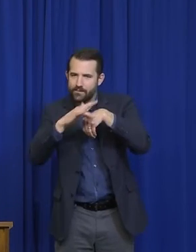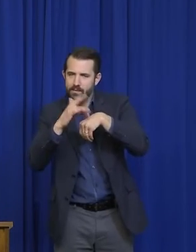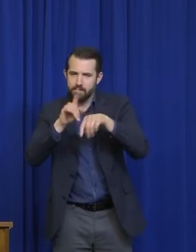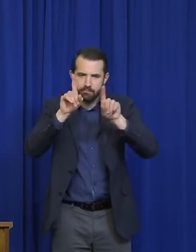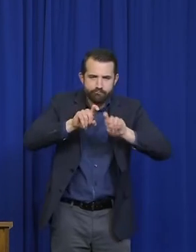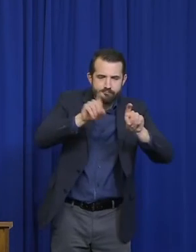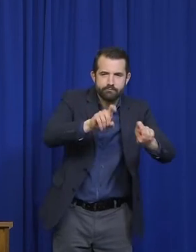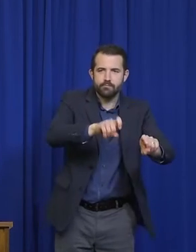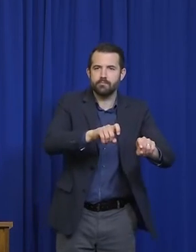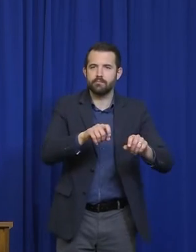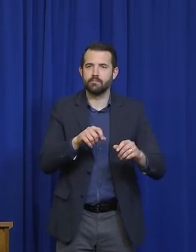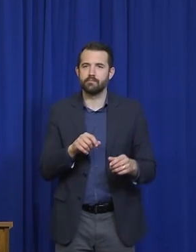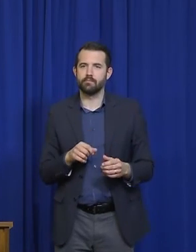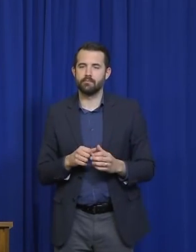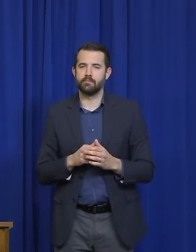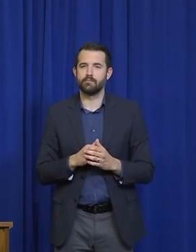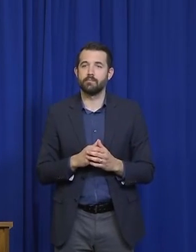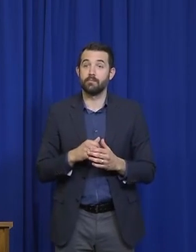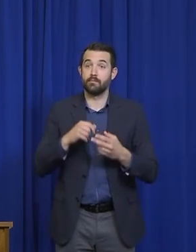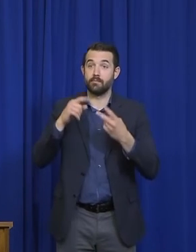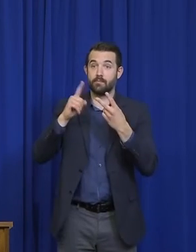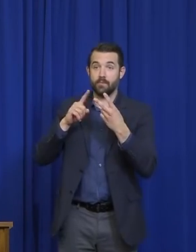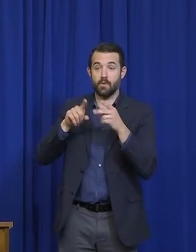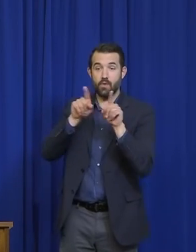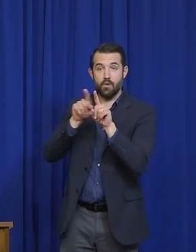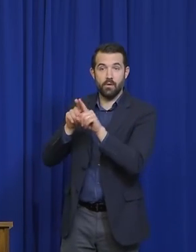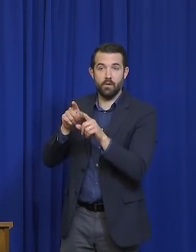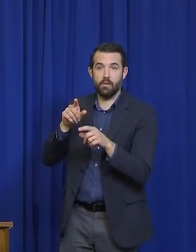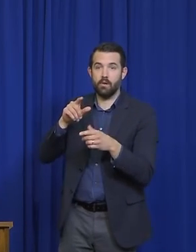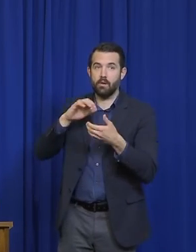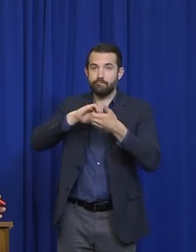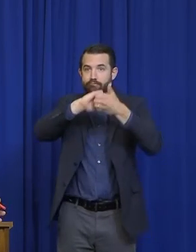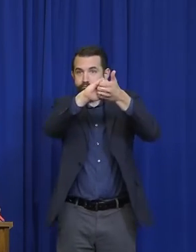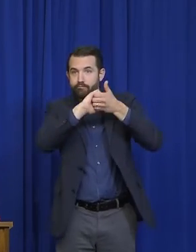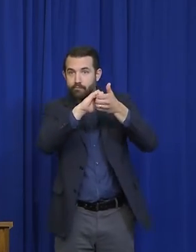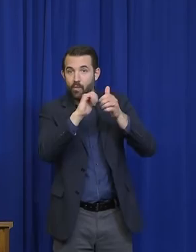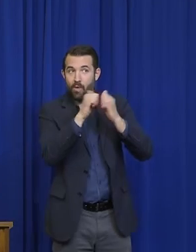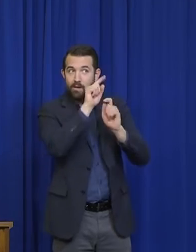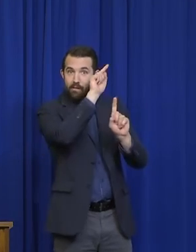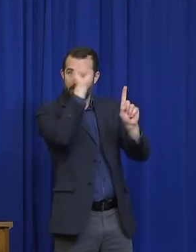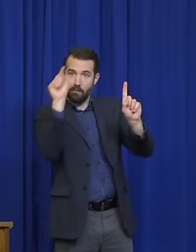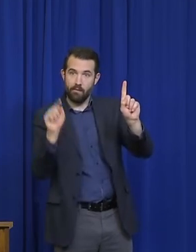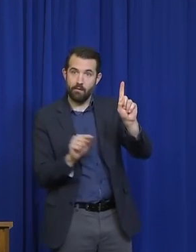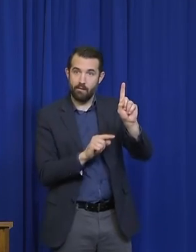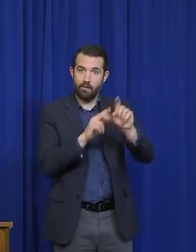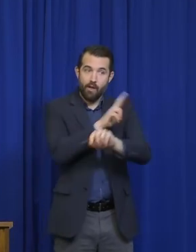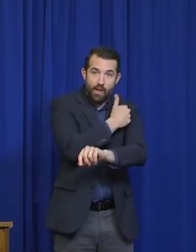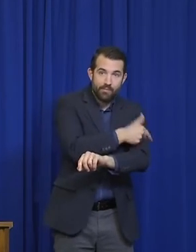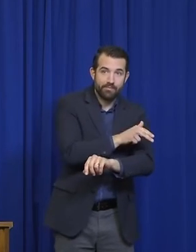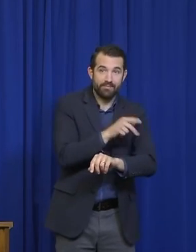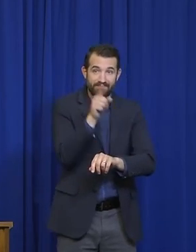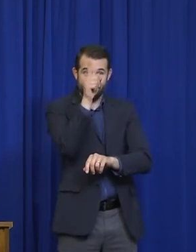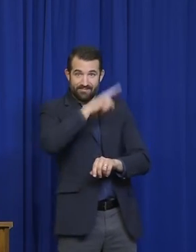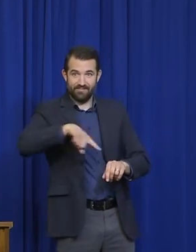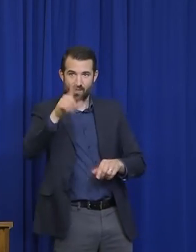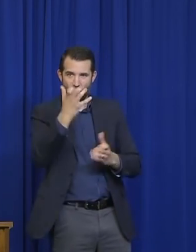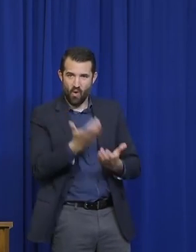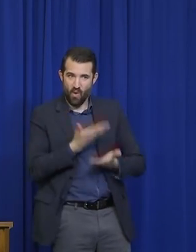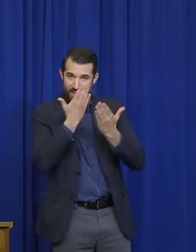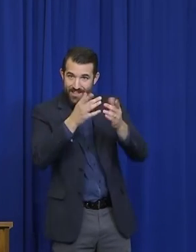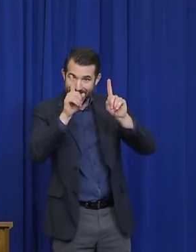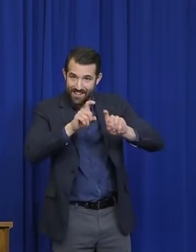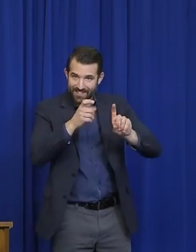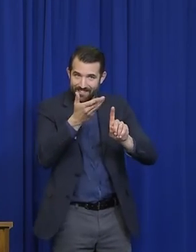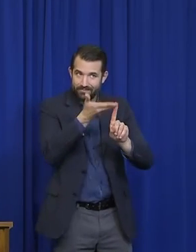is working with hospitals across the state that themselves would like to offer testing within their facility and providing them